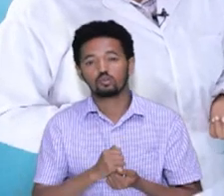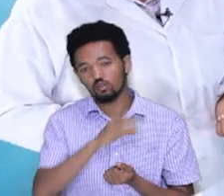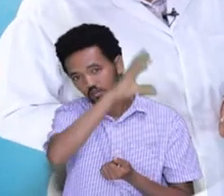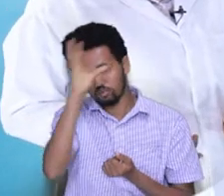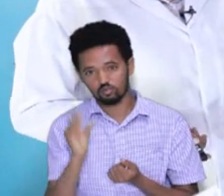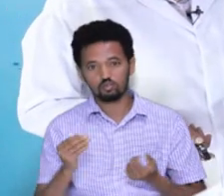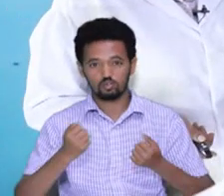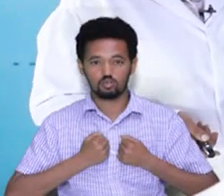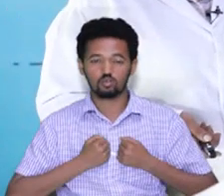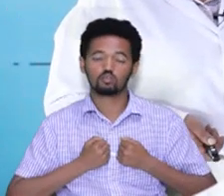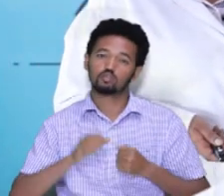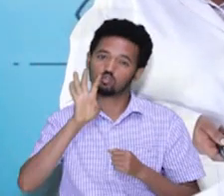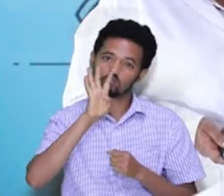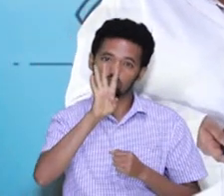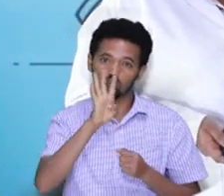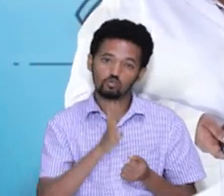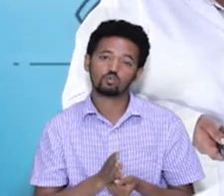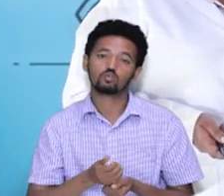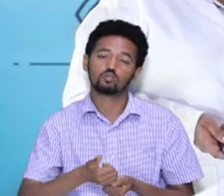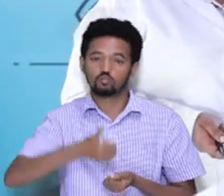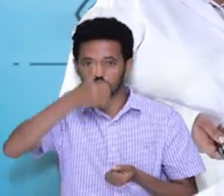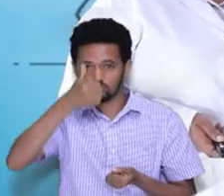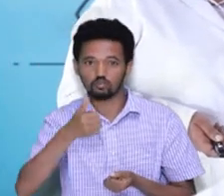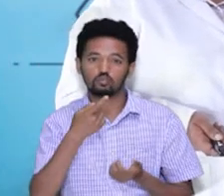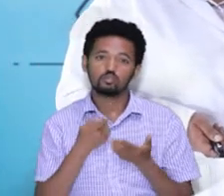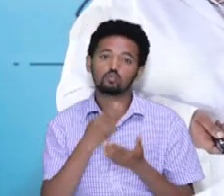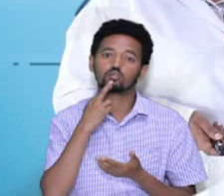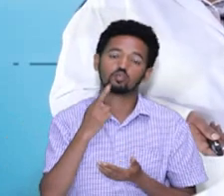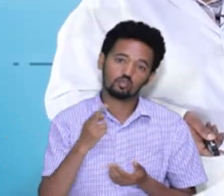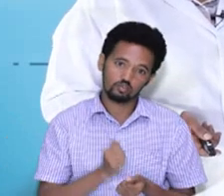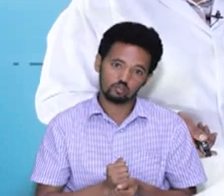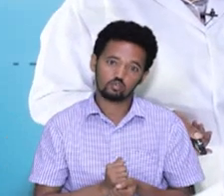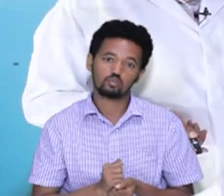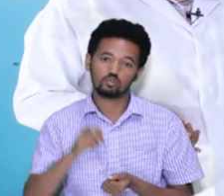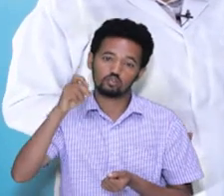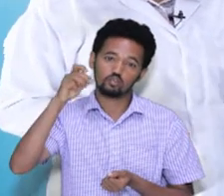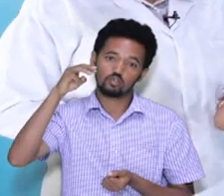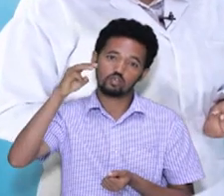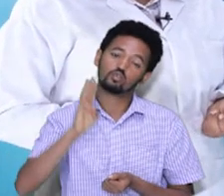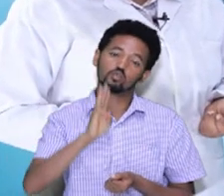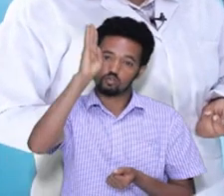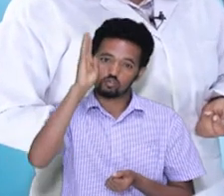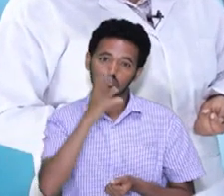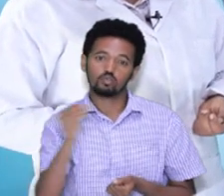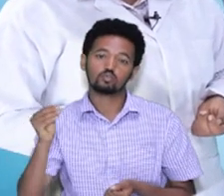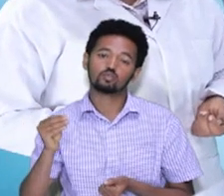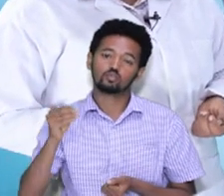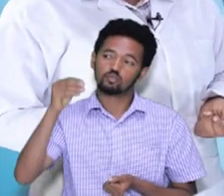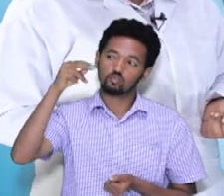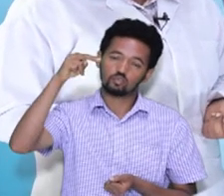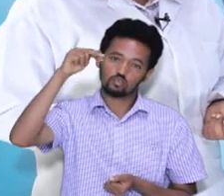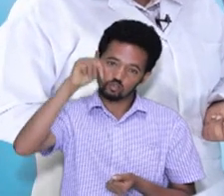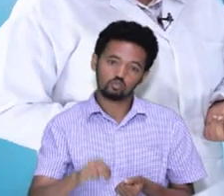Africa has 4 extreme points. These are the north extreme point, the south extreme point, the